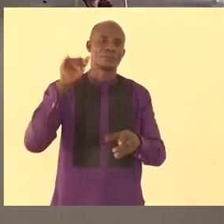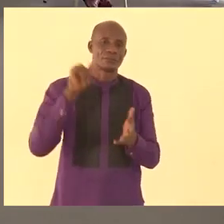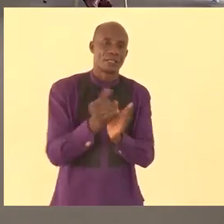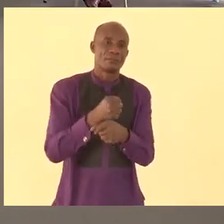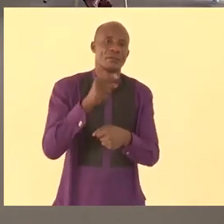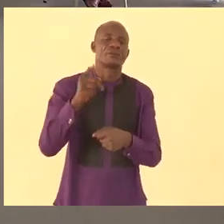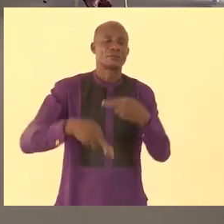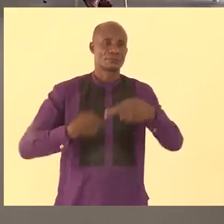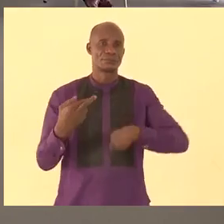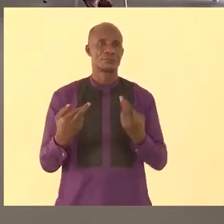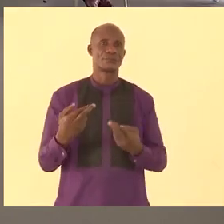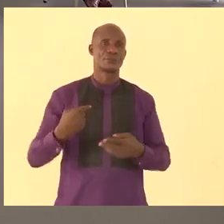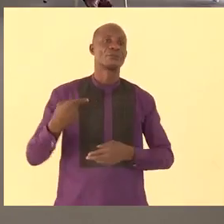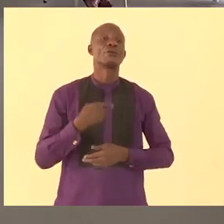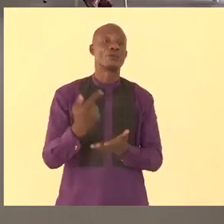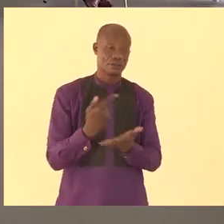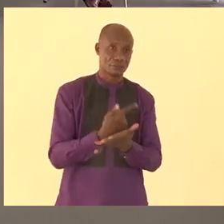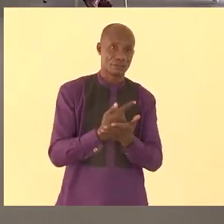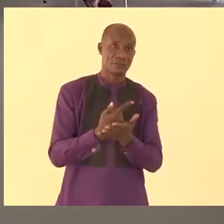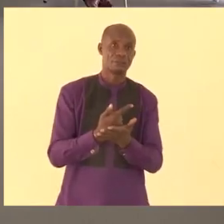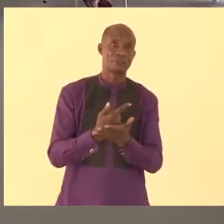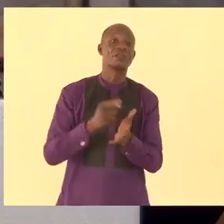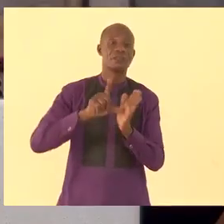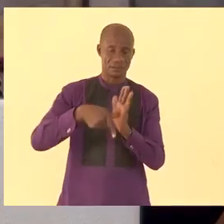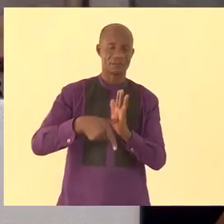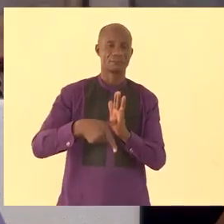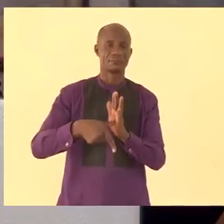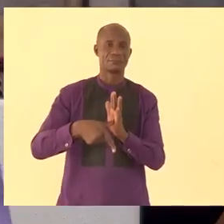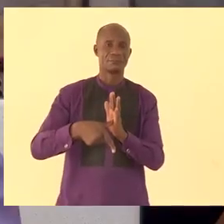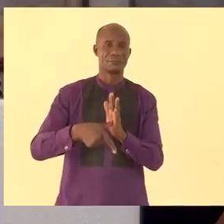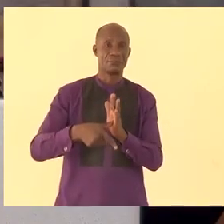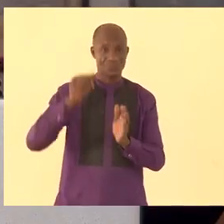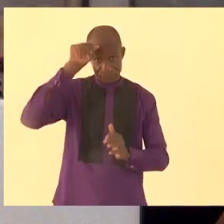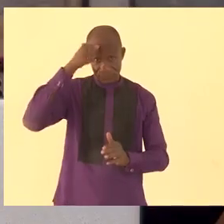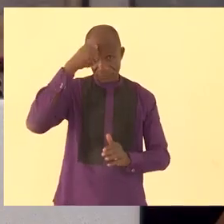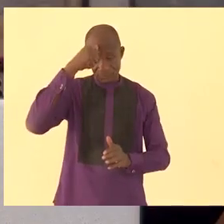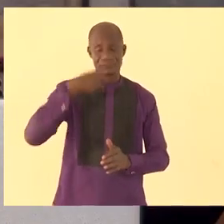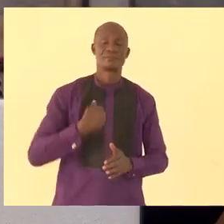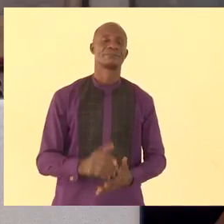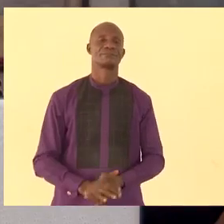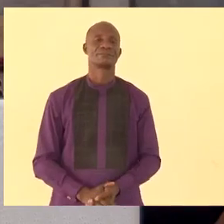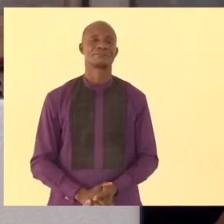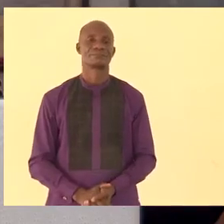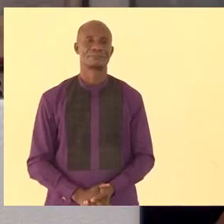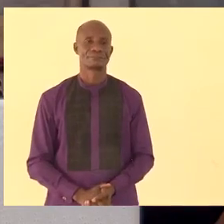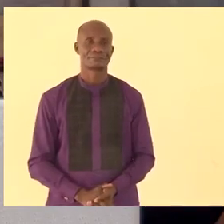to rejoice. We shall discuss this a little more after Mass. Remind me, because this whole thing